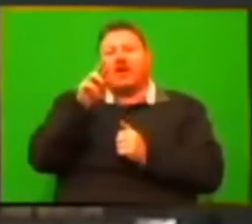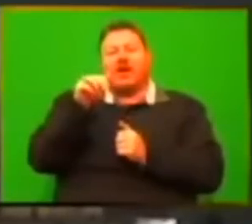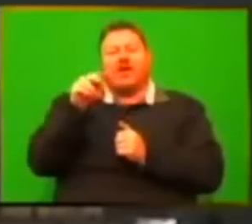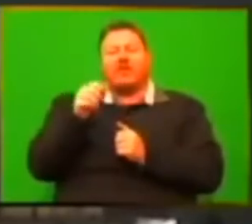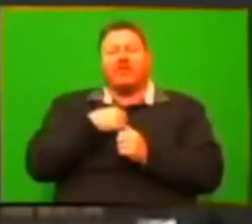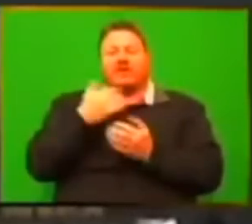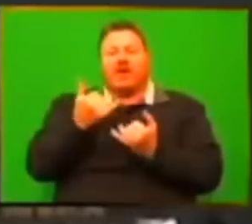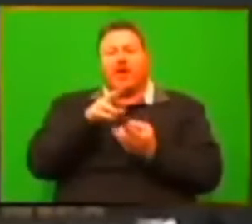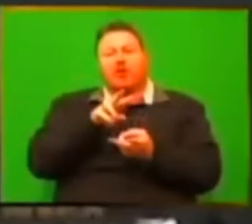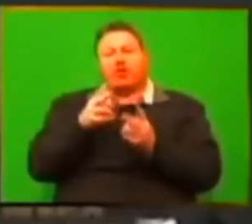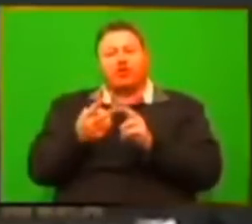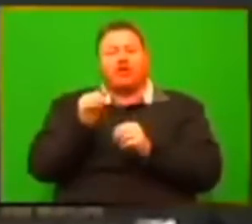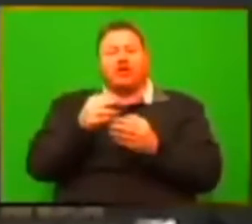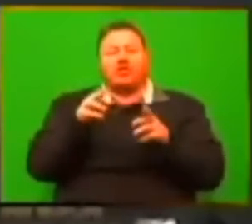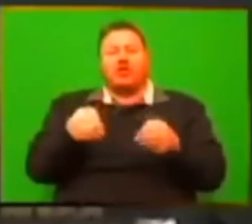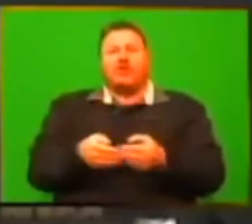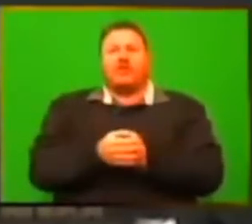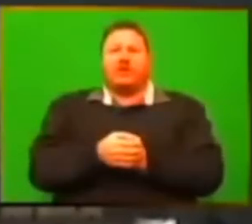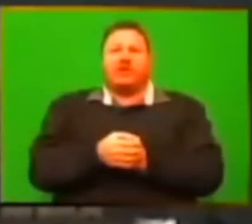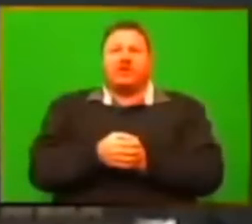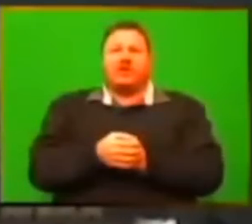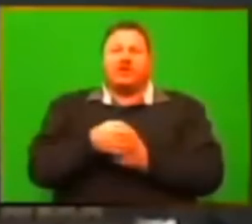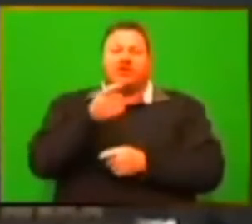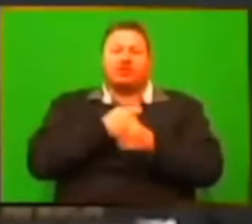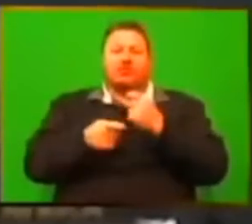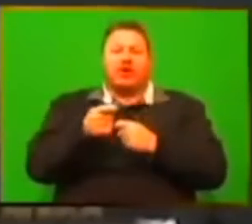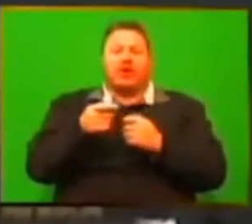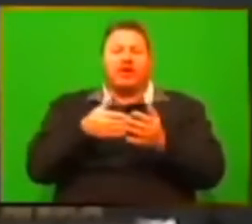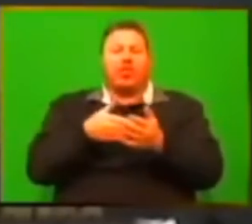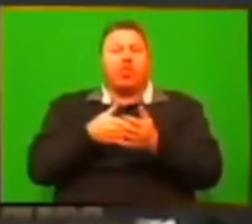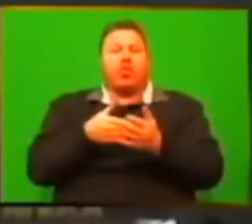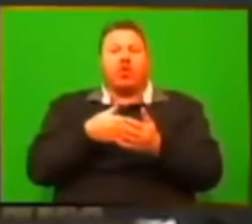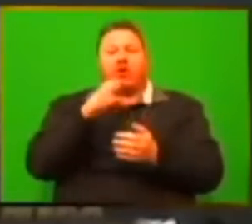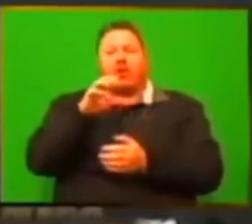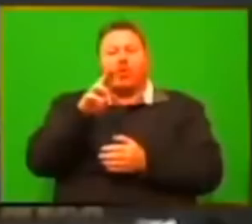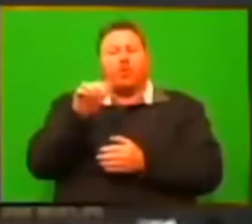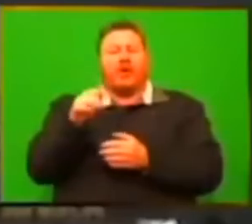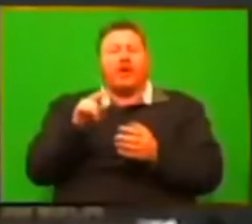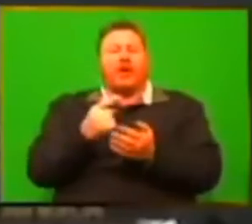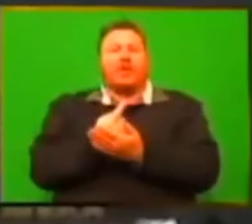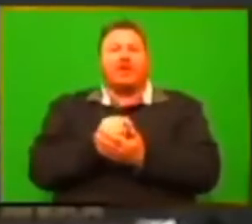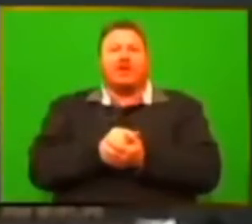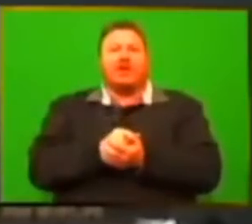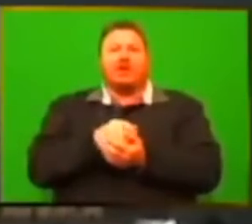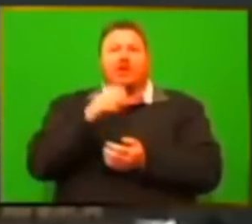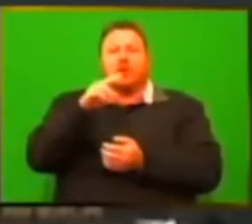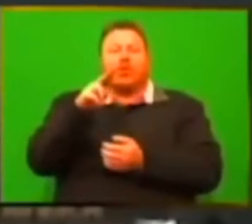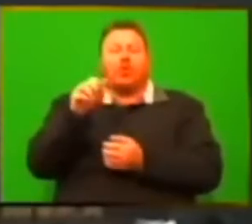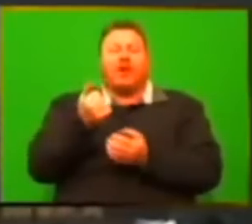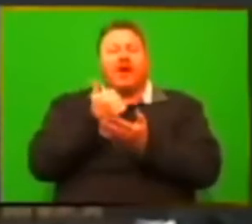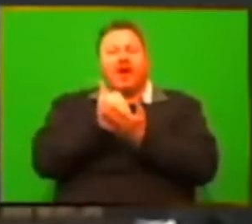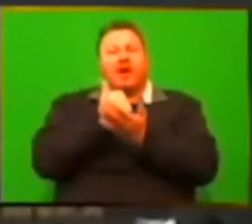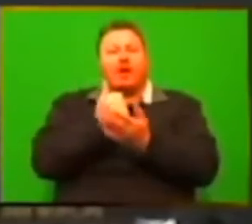his grave. The trade embargo against Cuba is still intact, and despite the fact that Cuba played a role in the struggle